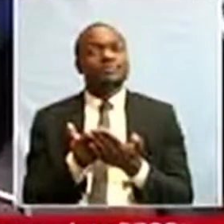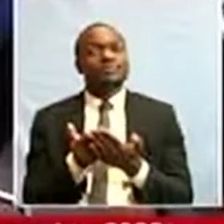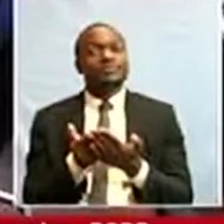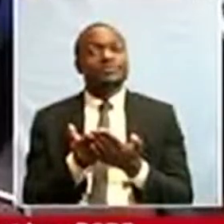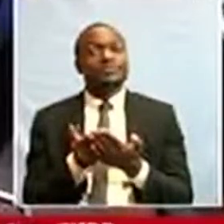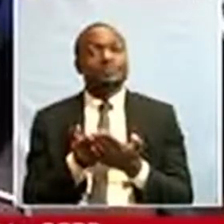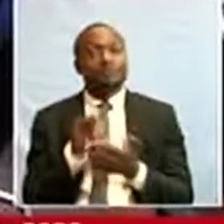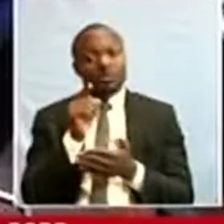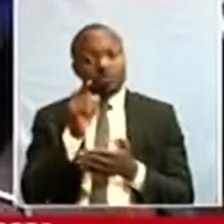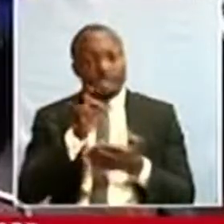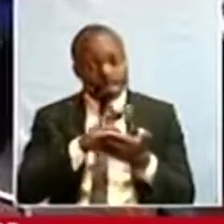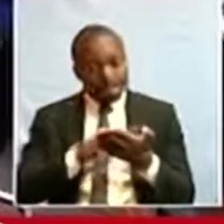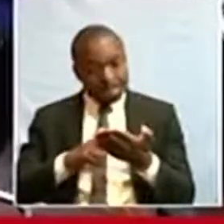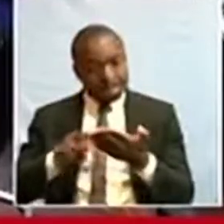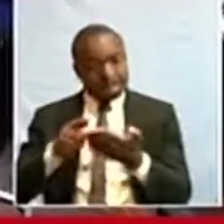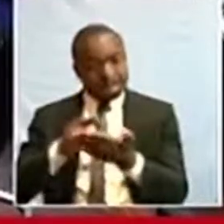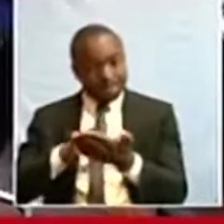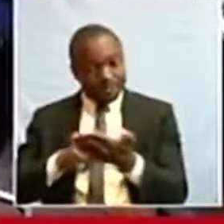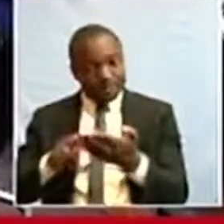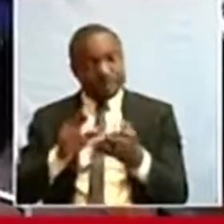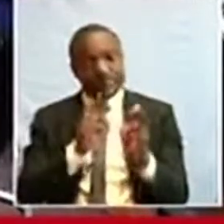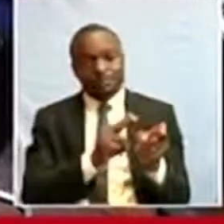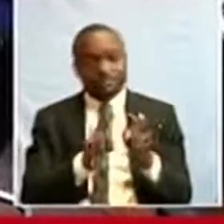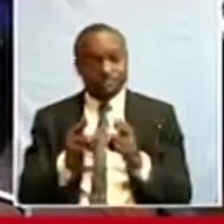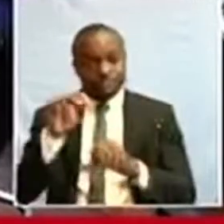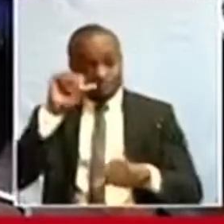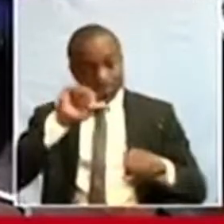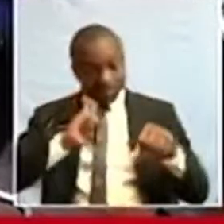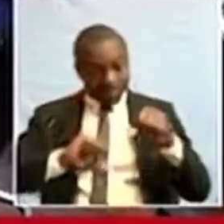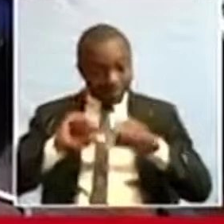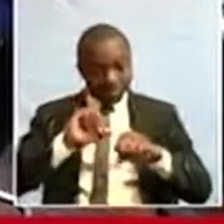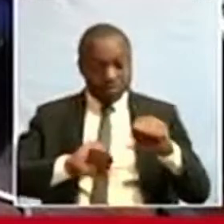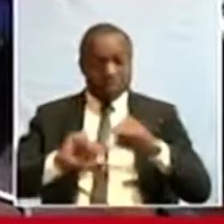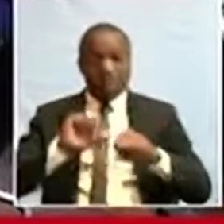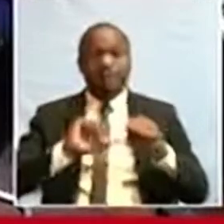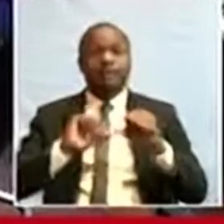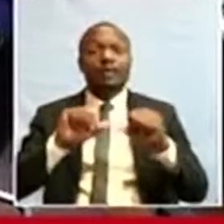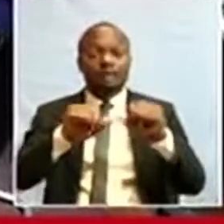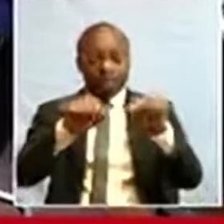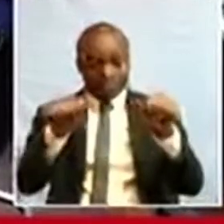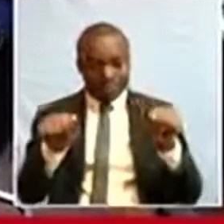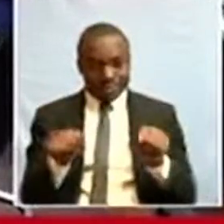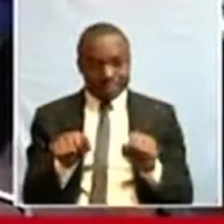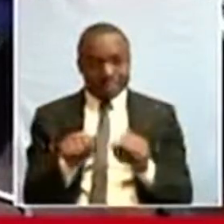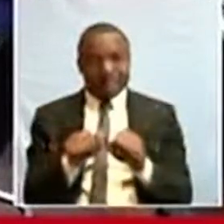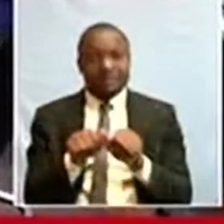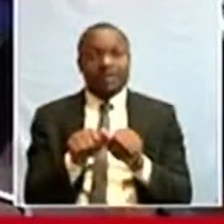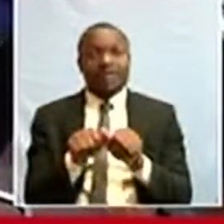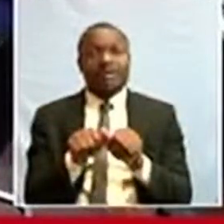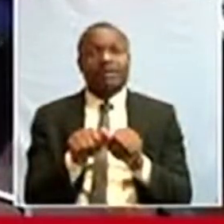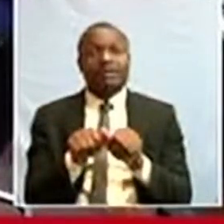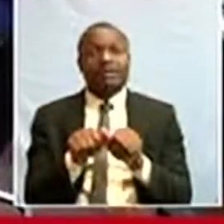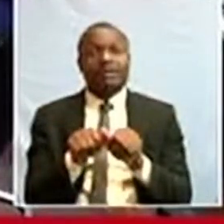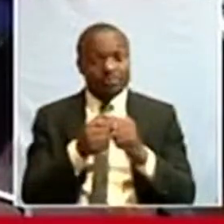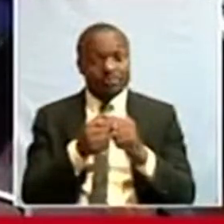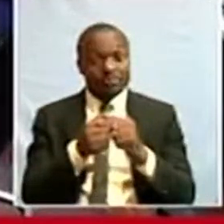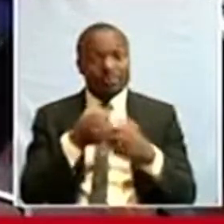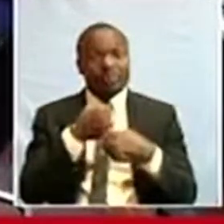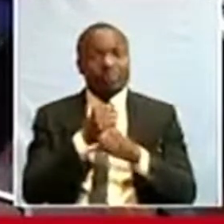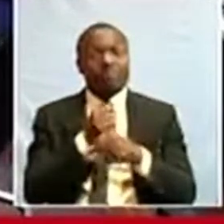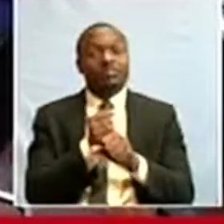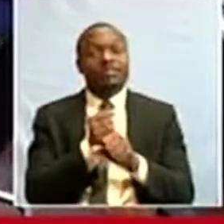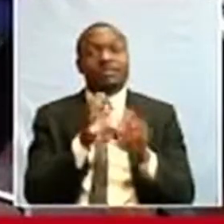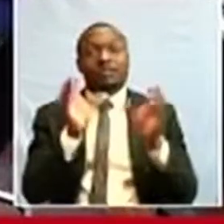you are reading and responding to Auditor General's queries, you completely make the committee to be at